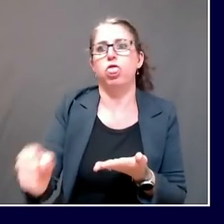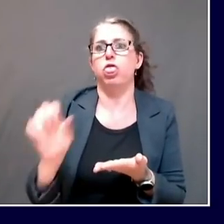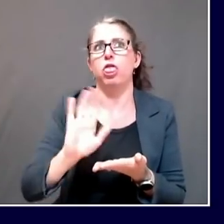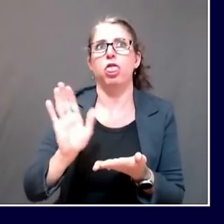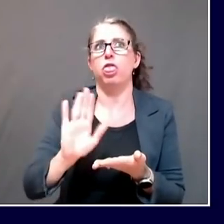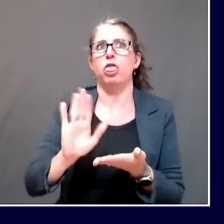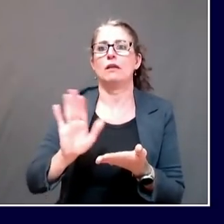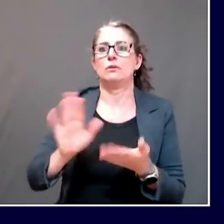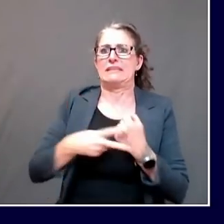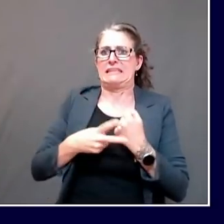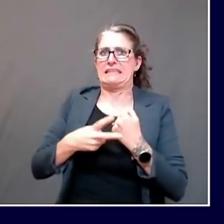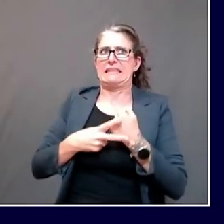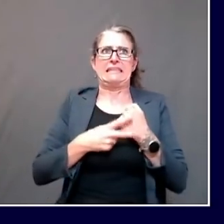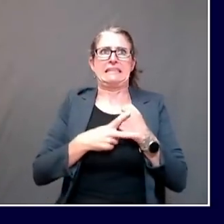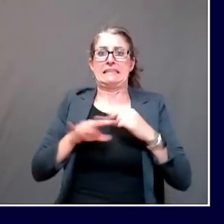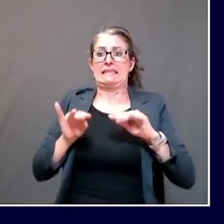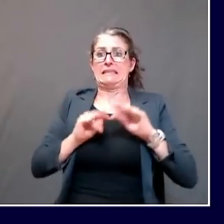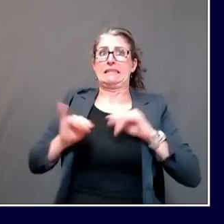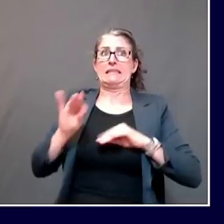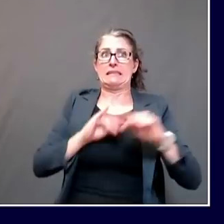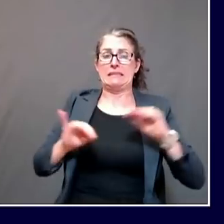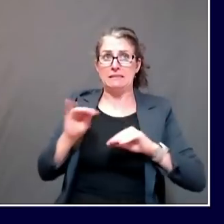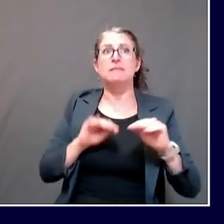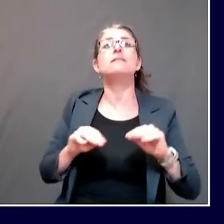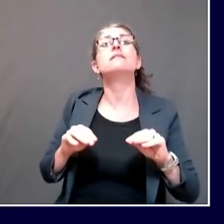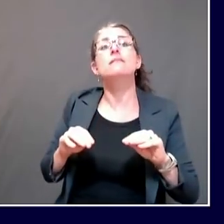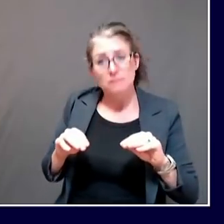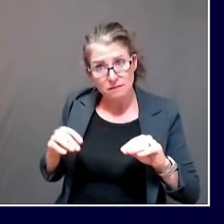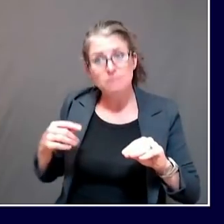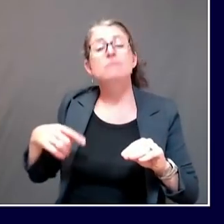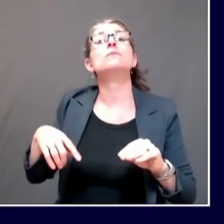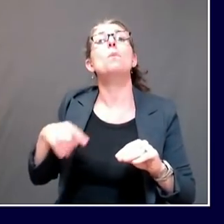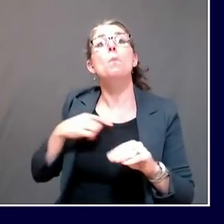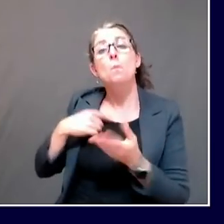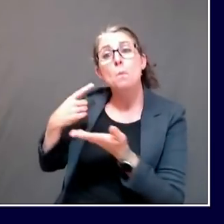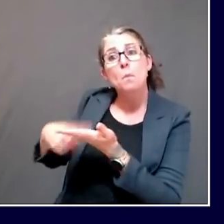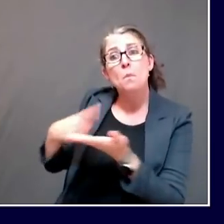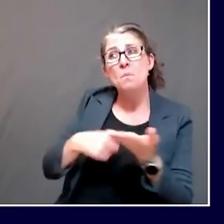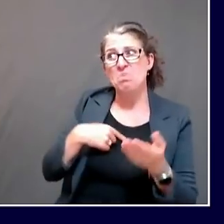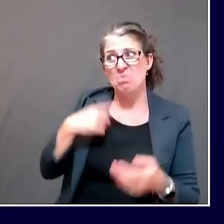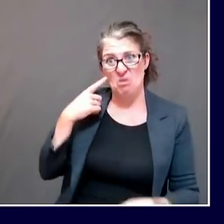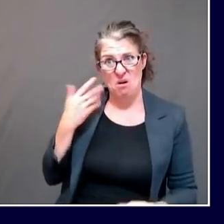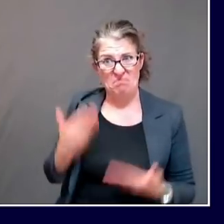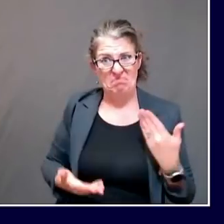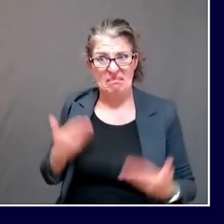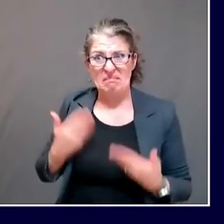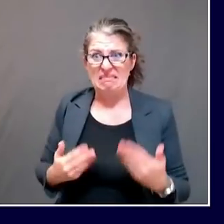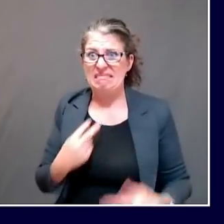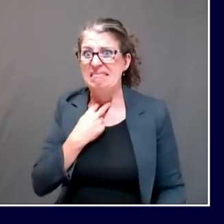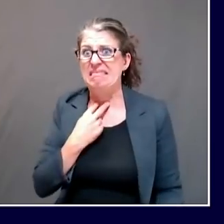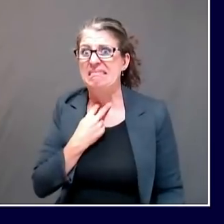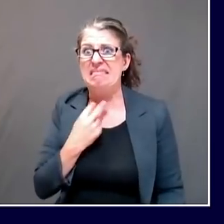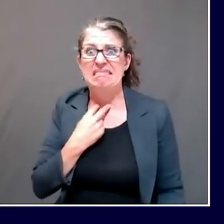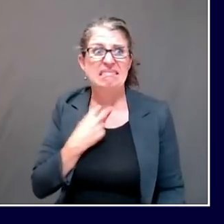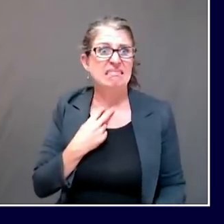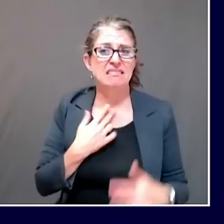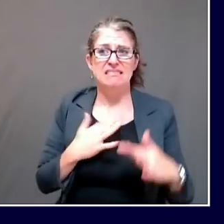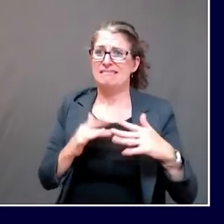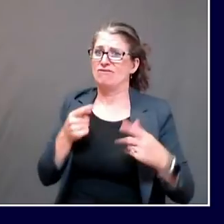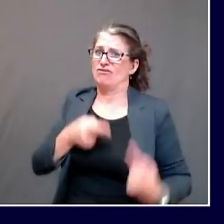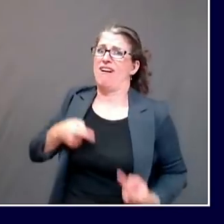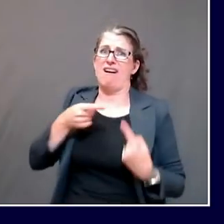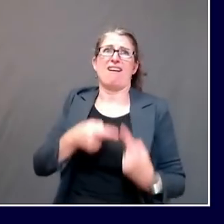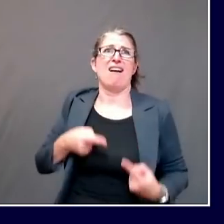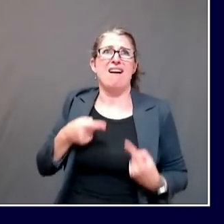quote, the COVID-19 pandemic. This order avoids deep programmatic cuts. It protects Maine's